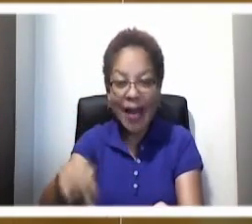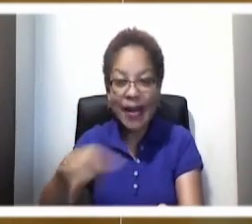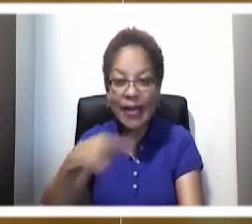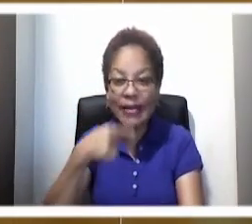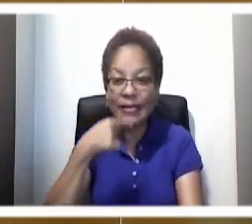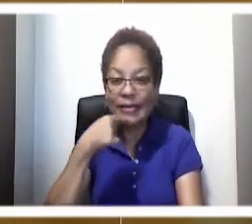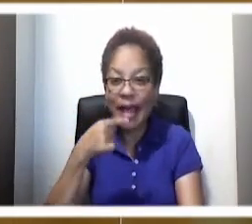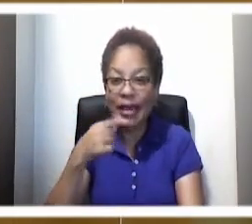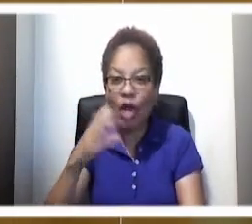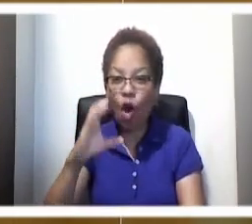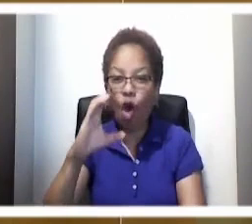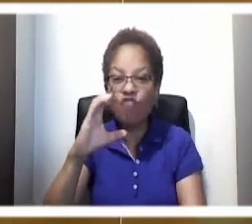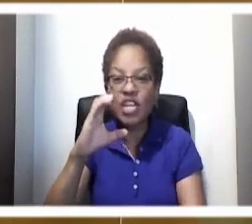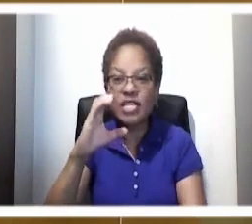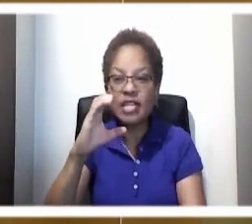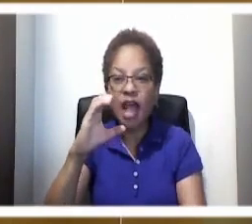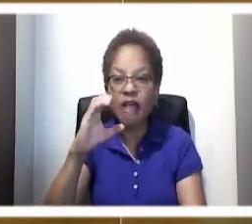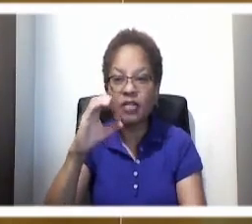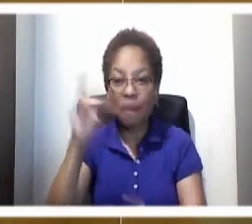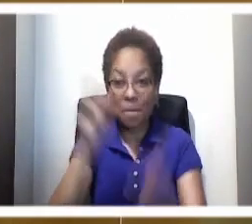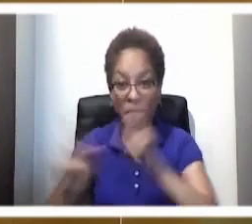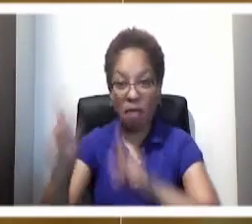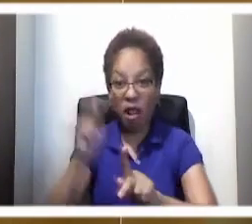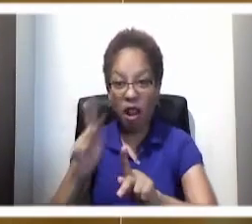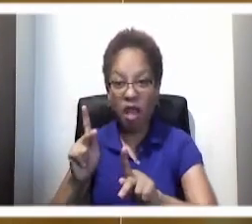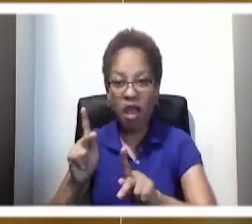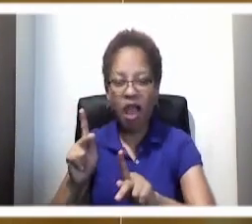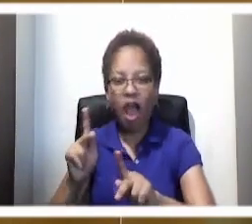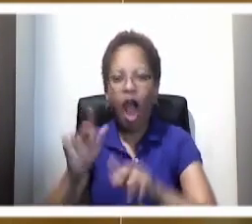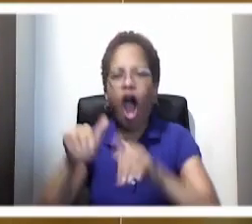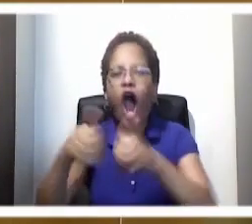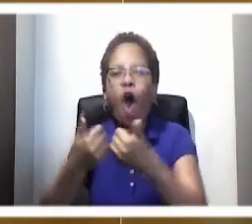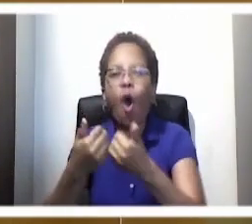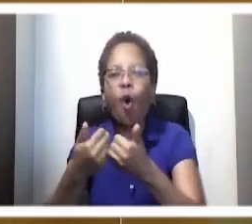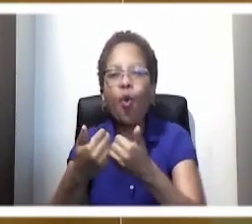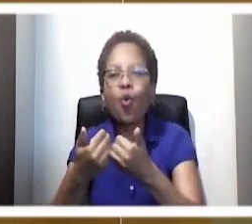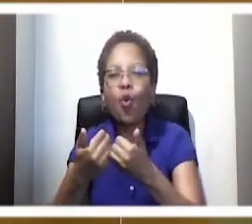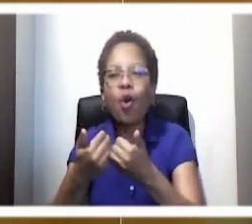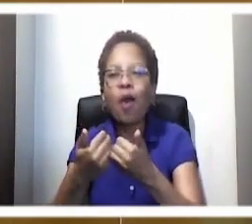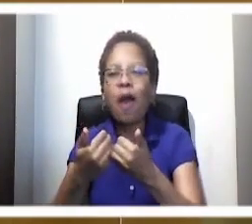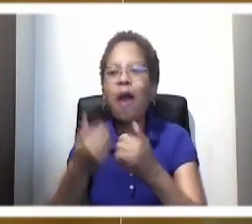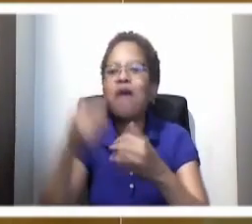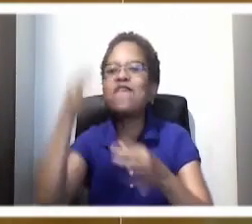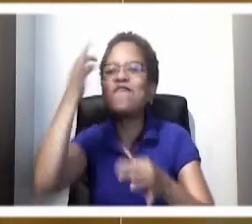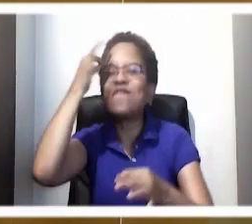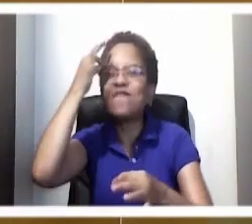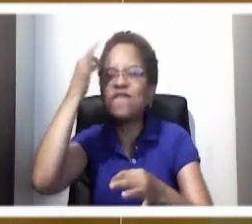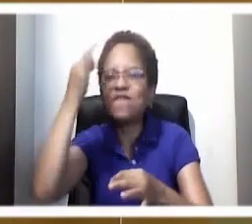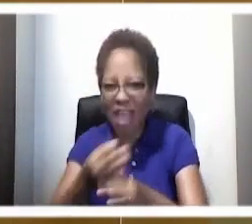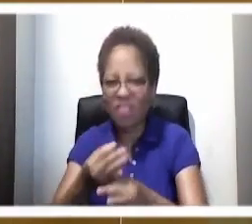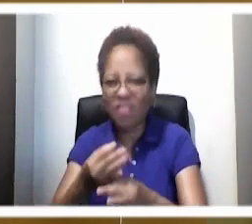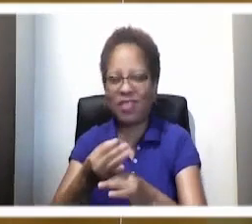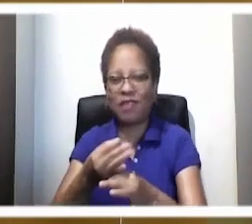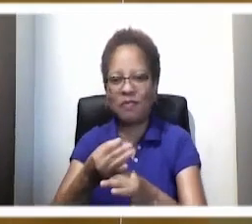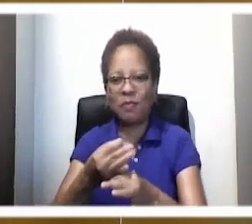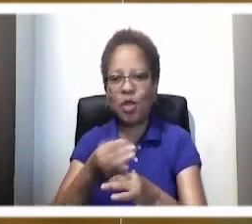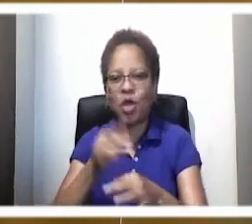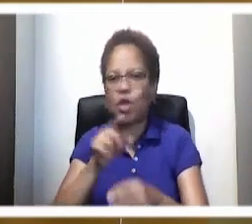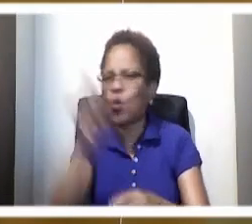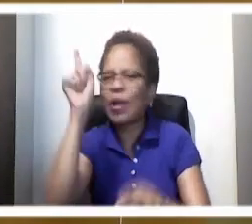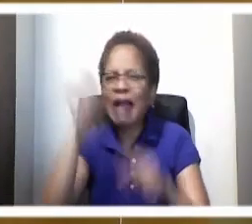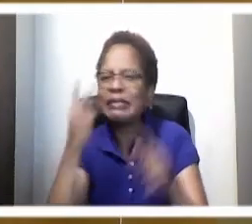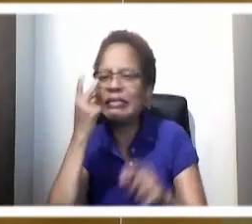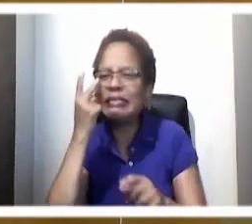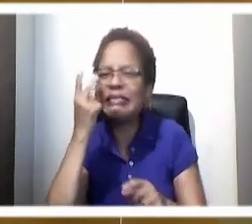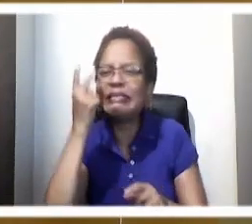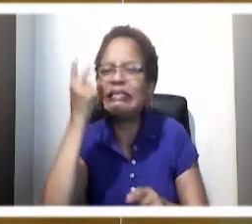by faith and not by sight. Why? Because Jesus Christ is